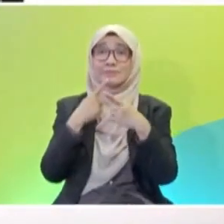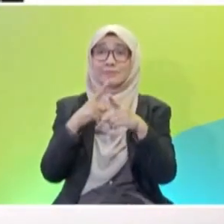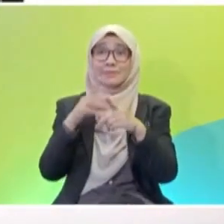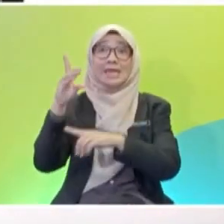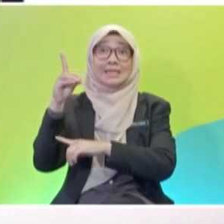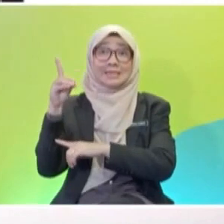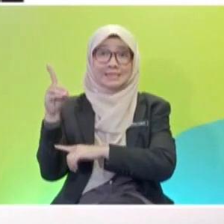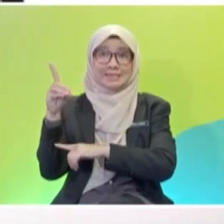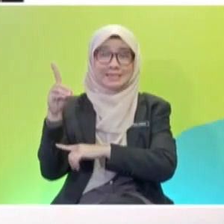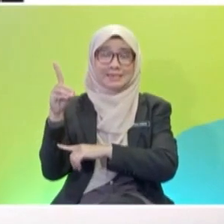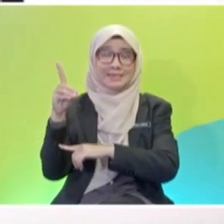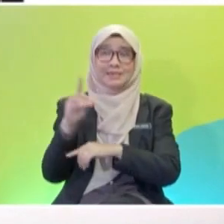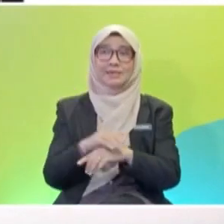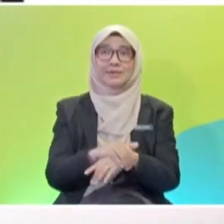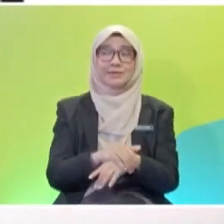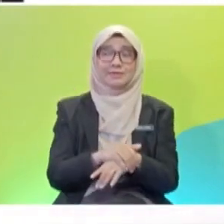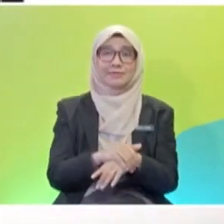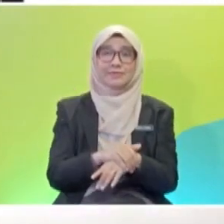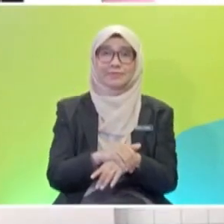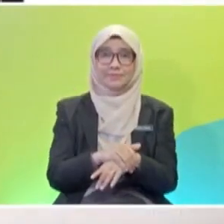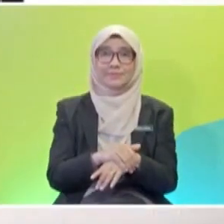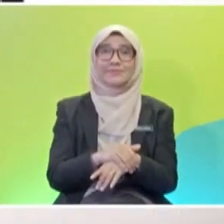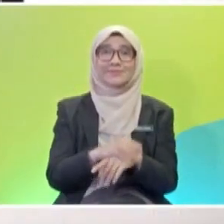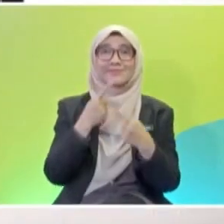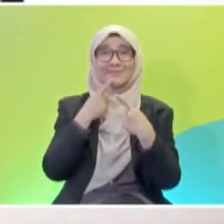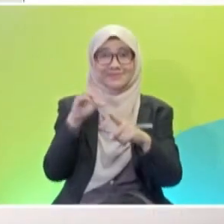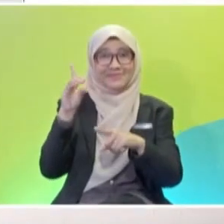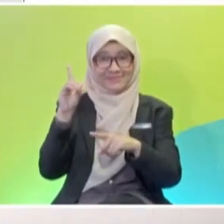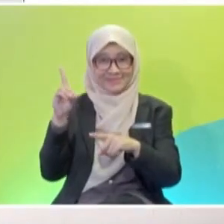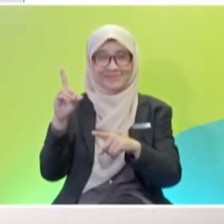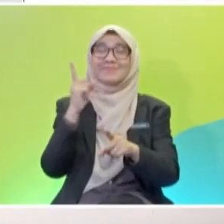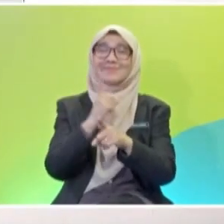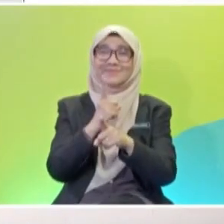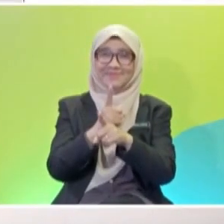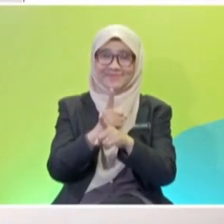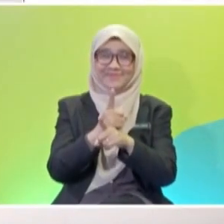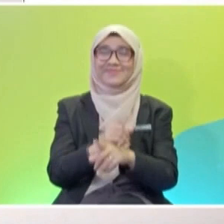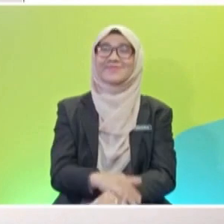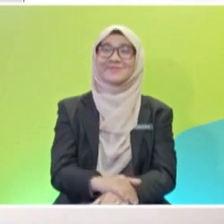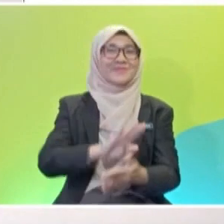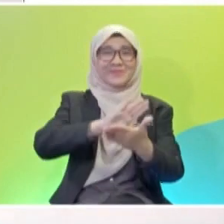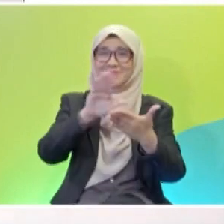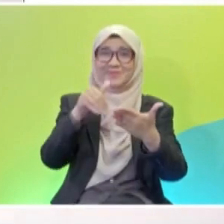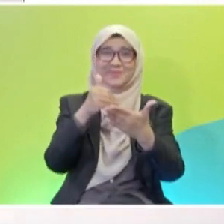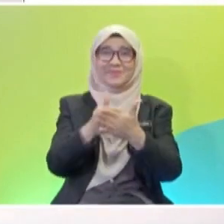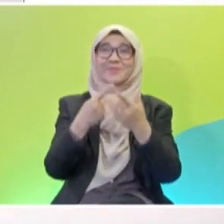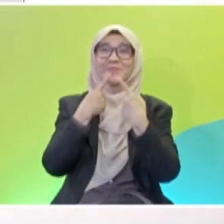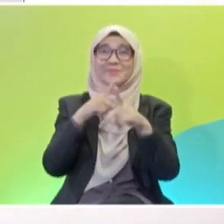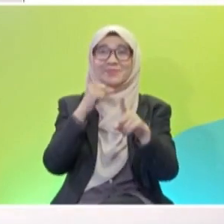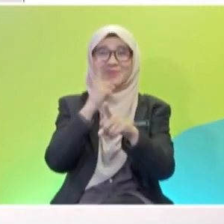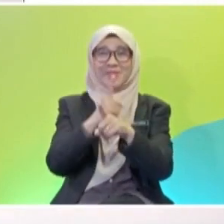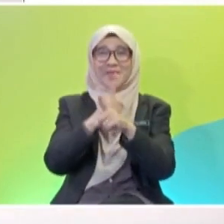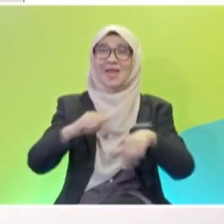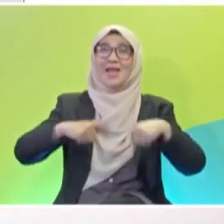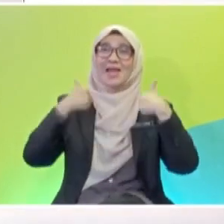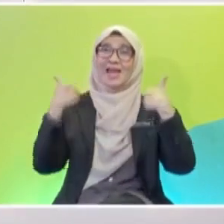D. Think that somebody or something is not good. That's correct. Wonderful. Again, girls, you guys are awesome. We've got